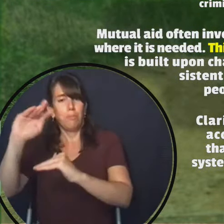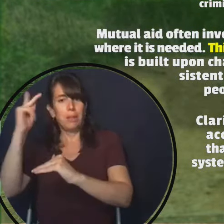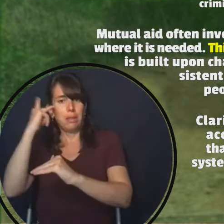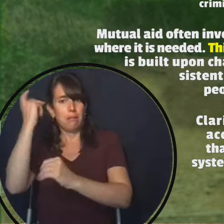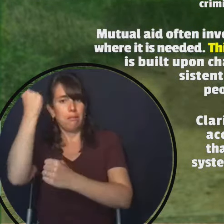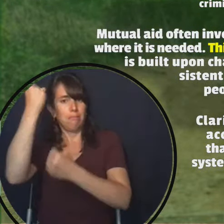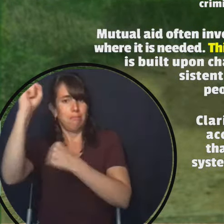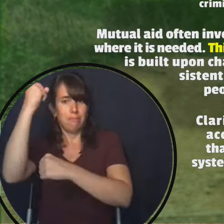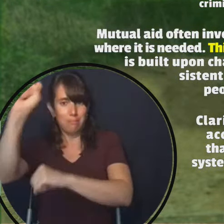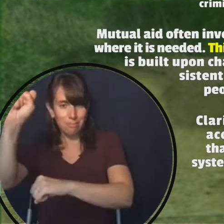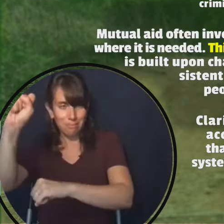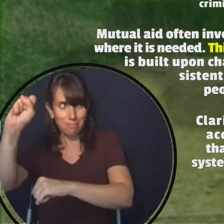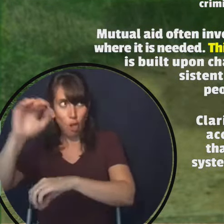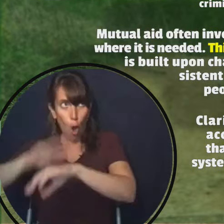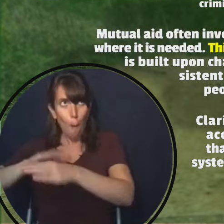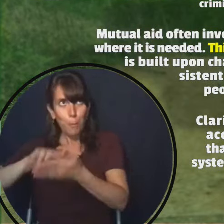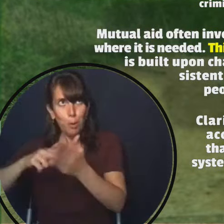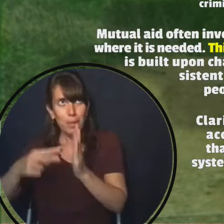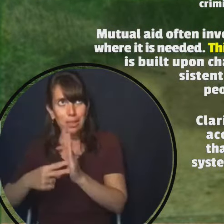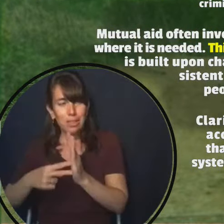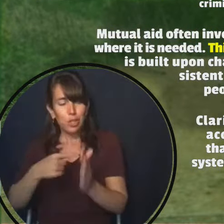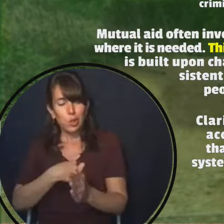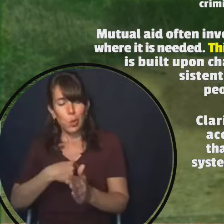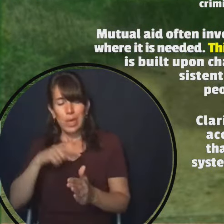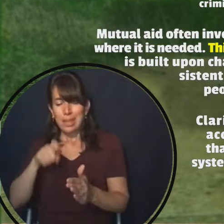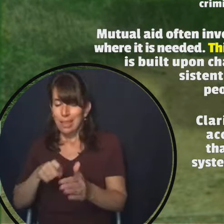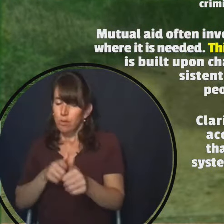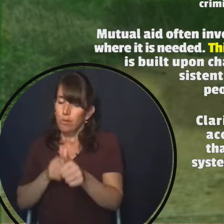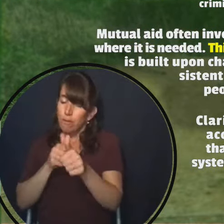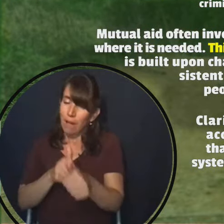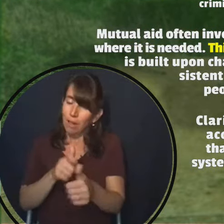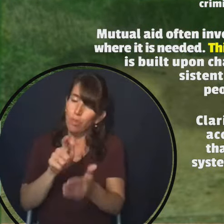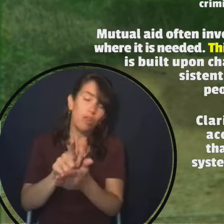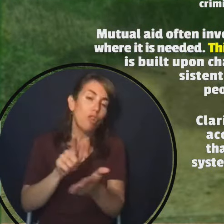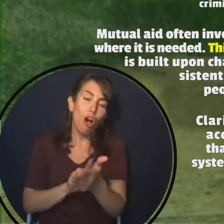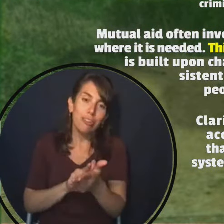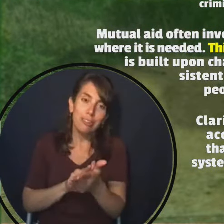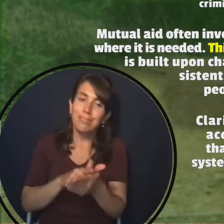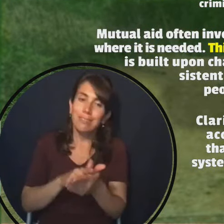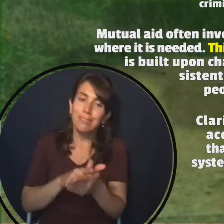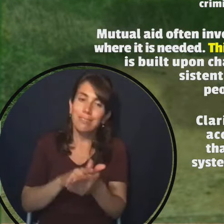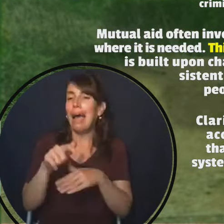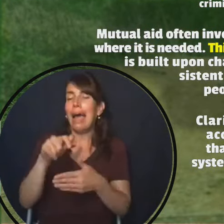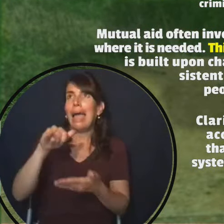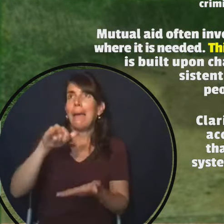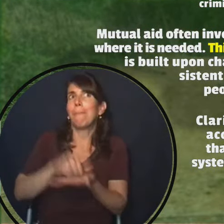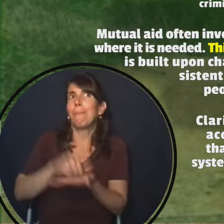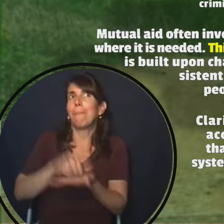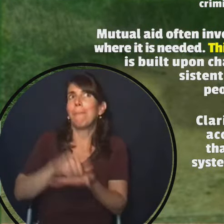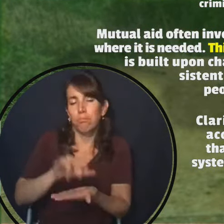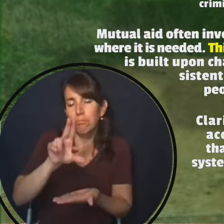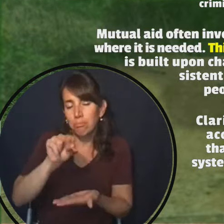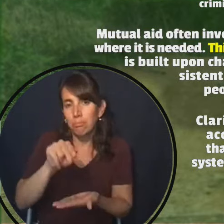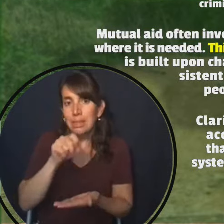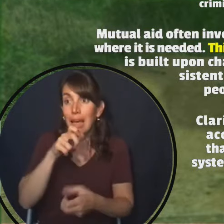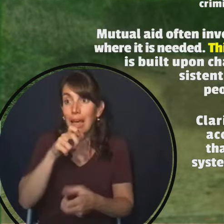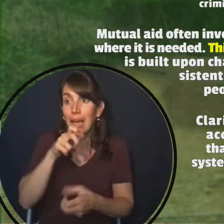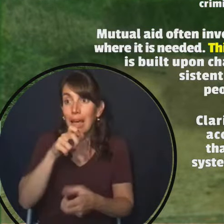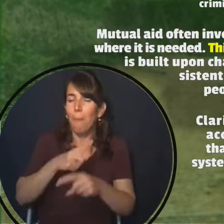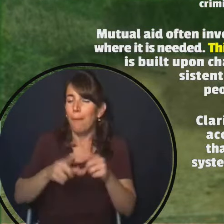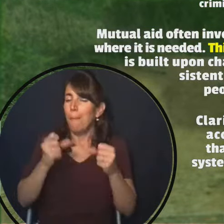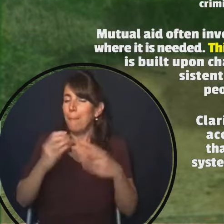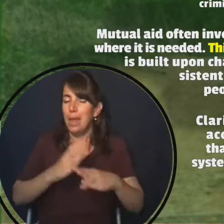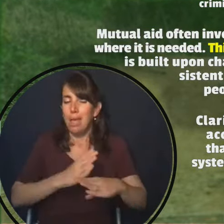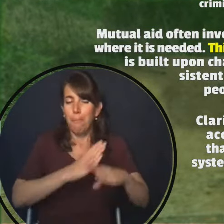So we have to figure out how to follow them. It's not impossible. It's not even that hard. It just is a lot of roadblocks. And so sometimes we have to